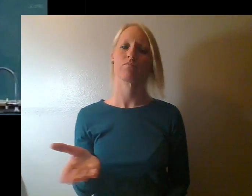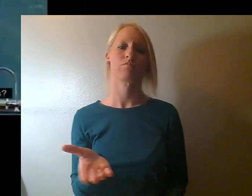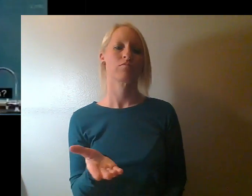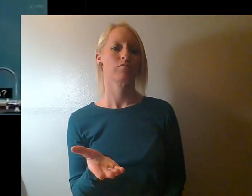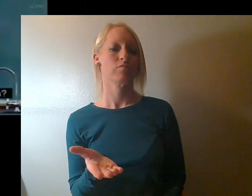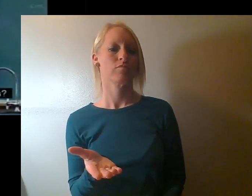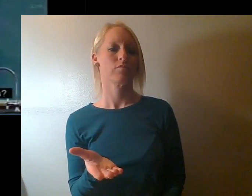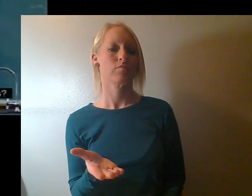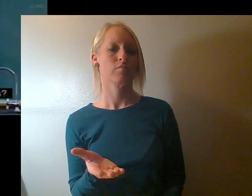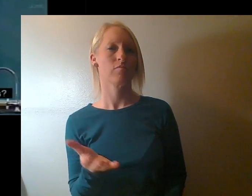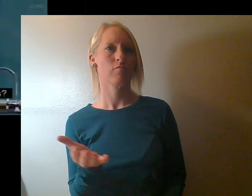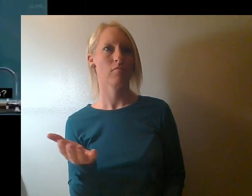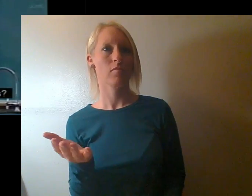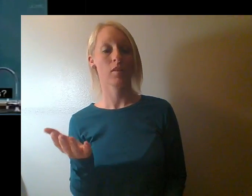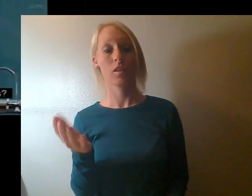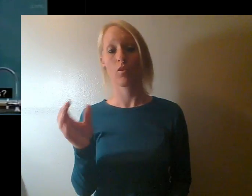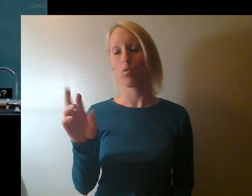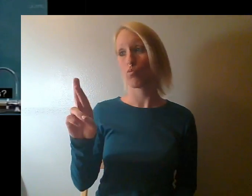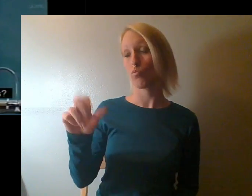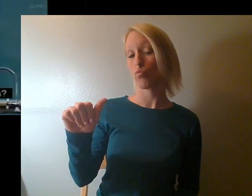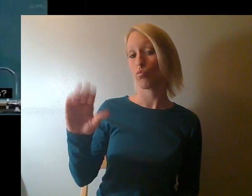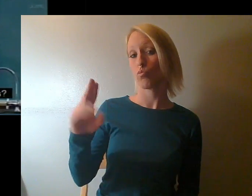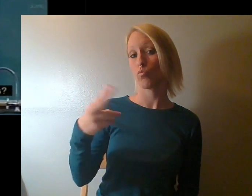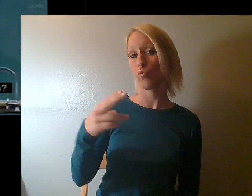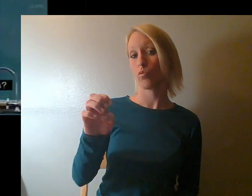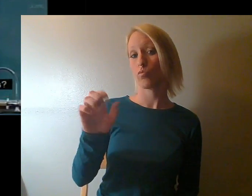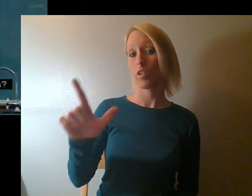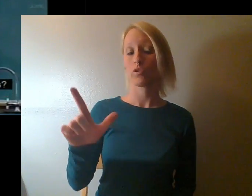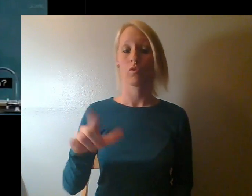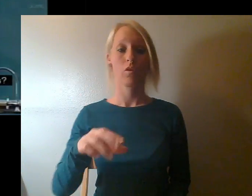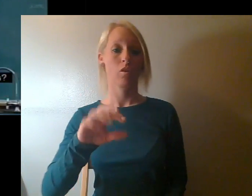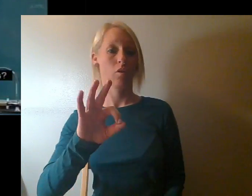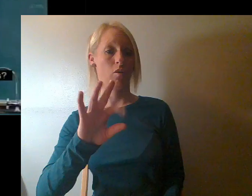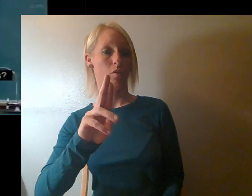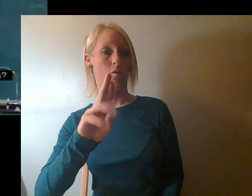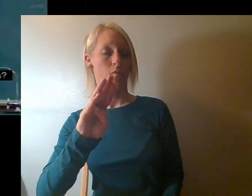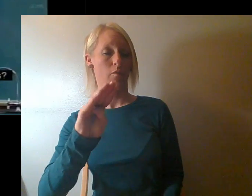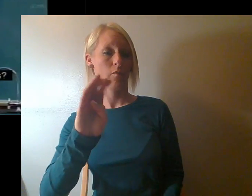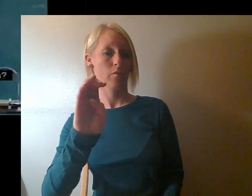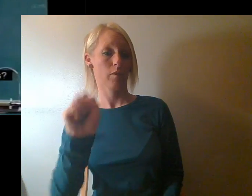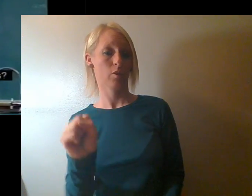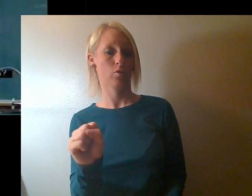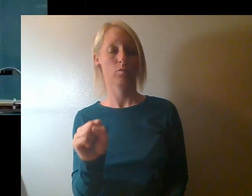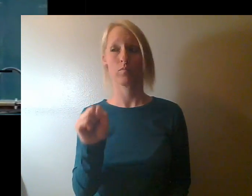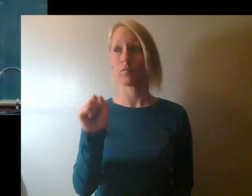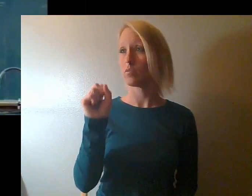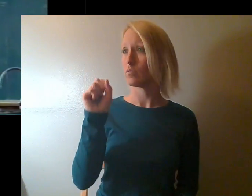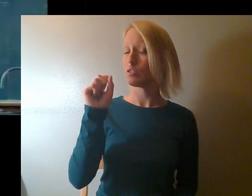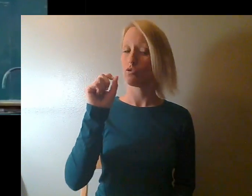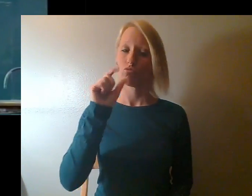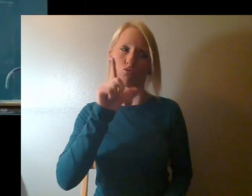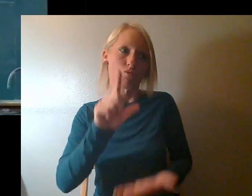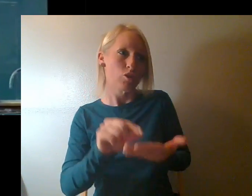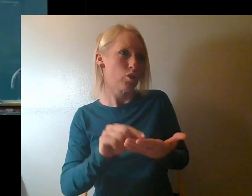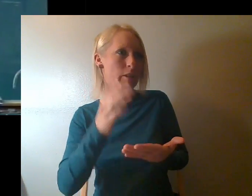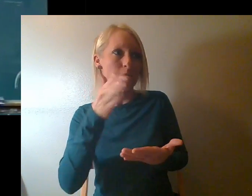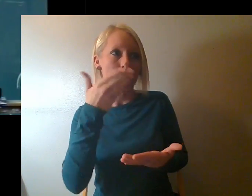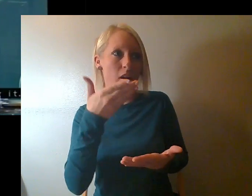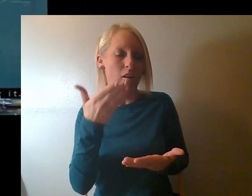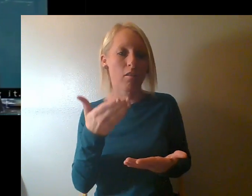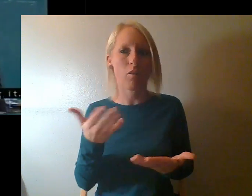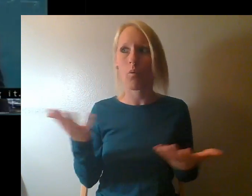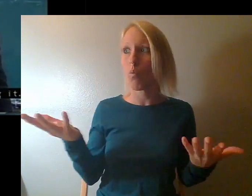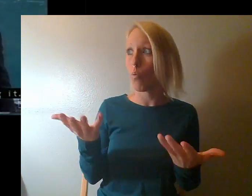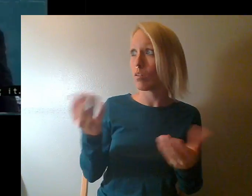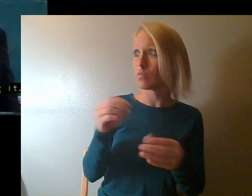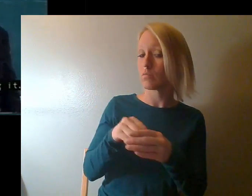well. What's in the fumes? Turkey smell. Not turkey smell. What's in the fumes? I hear somebody over here saying